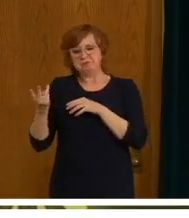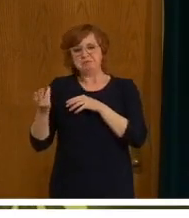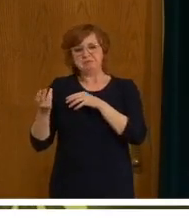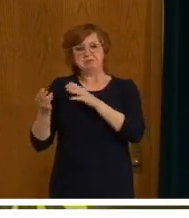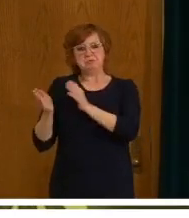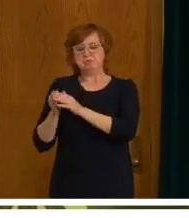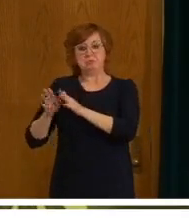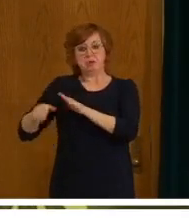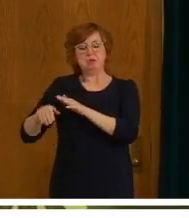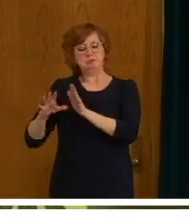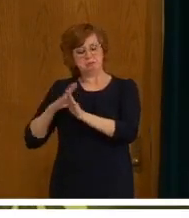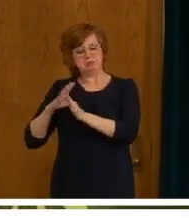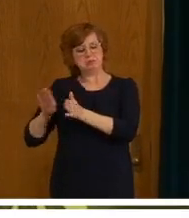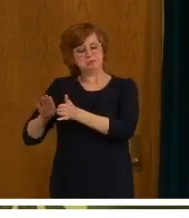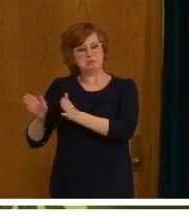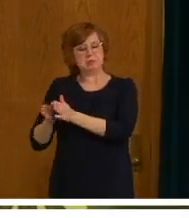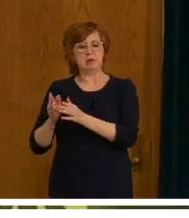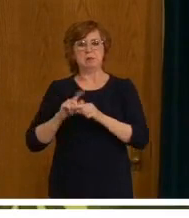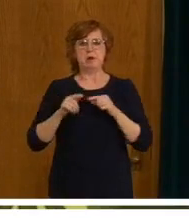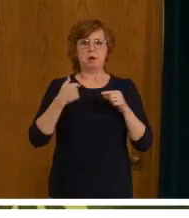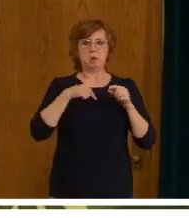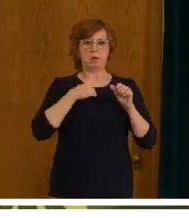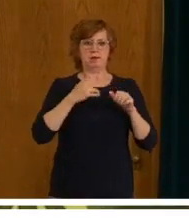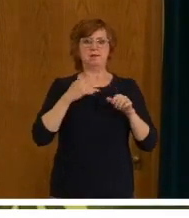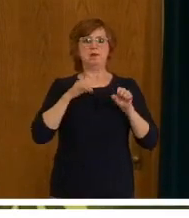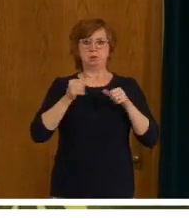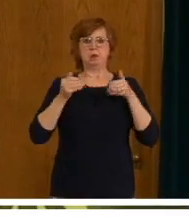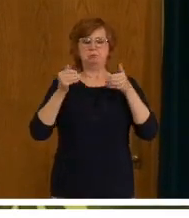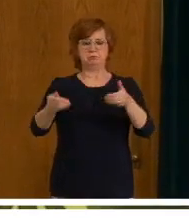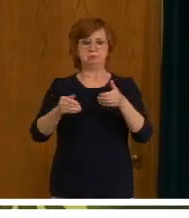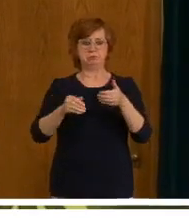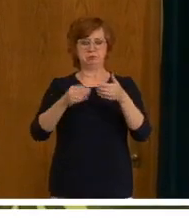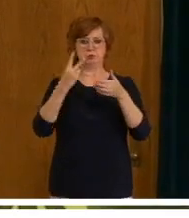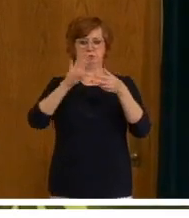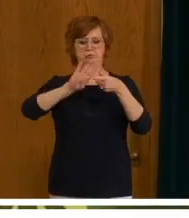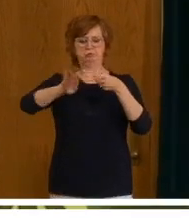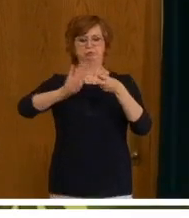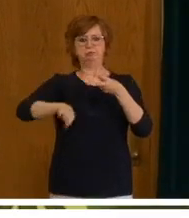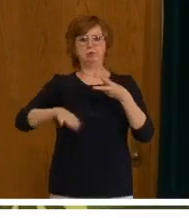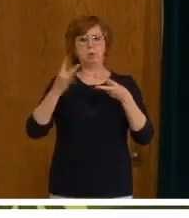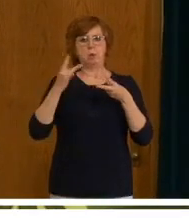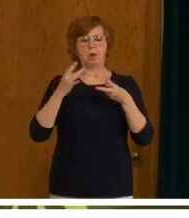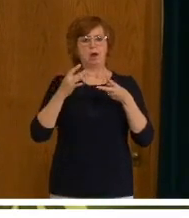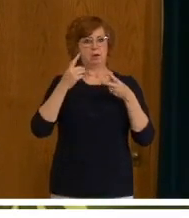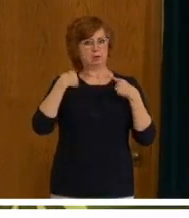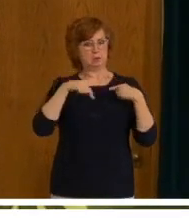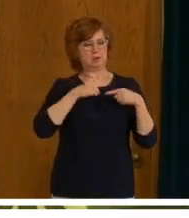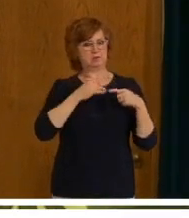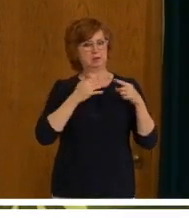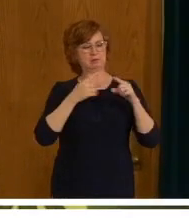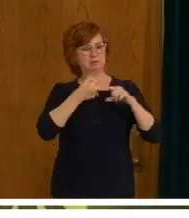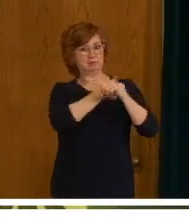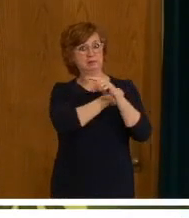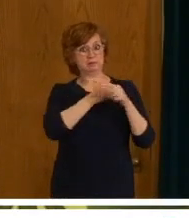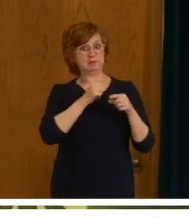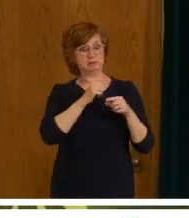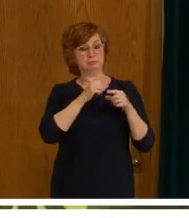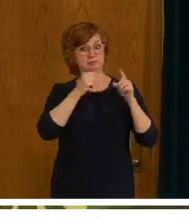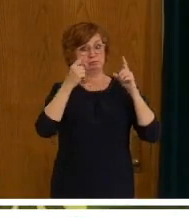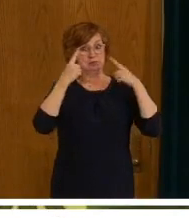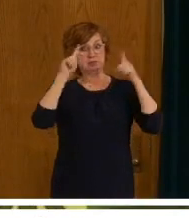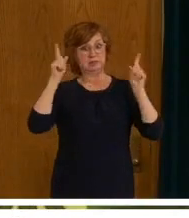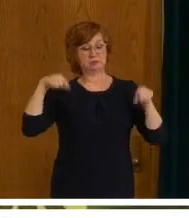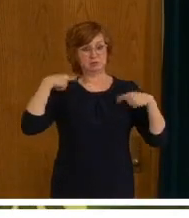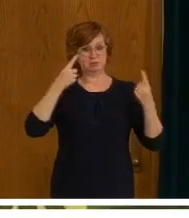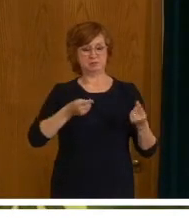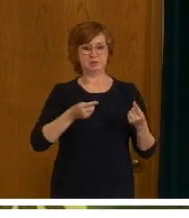remaining restrictions for 2 reasons. First, because vaccines are working. They are driving down case numbers, they're driving down